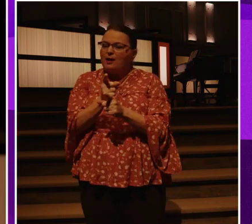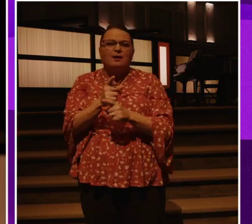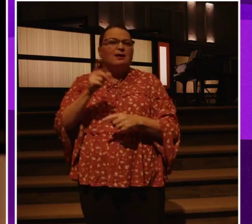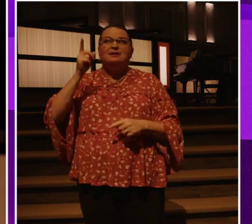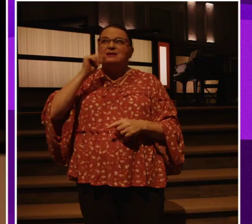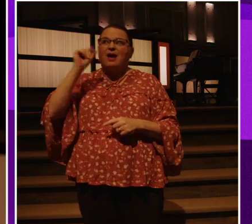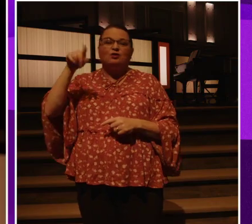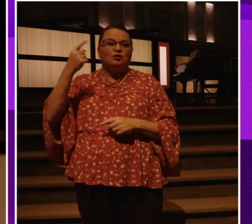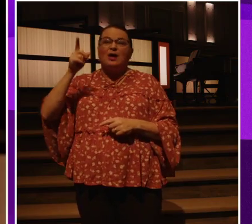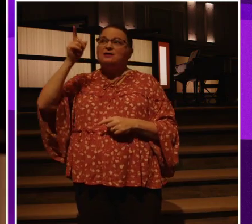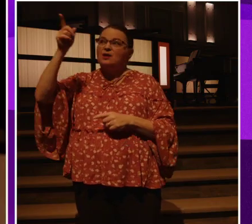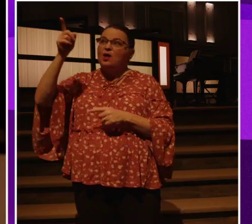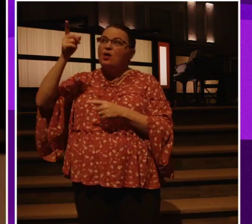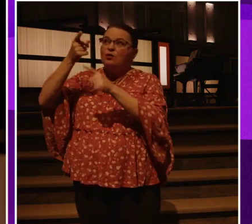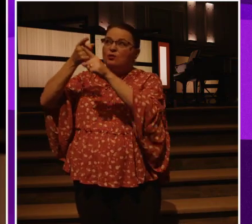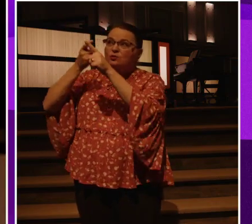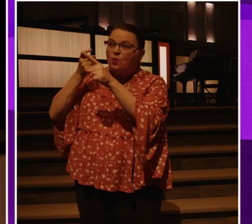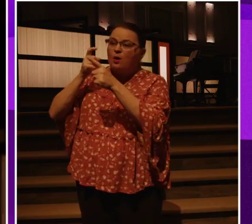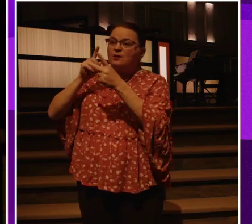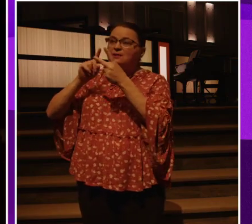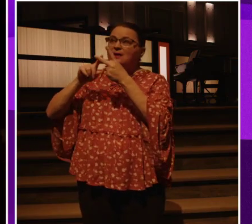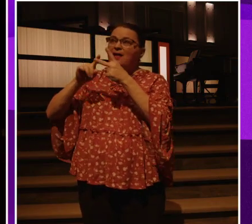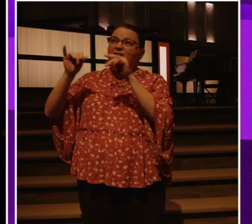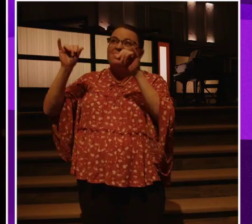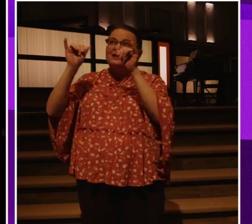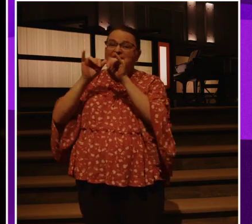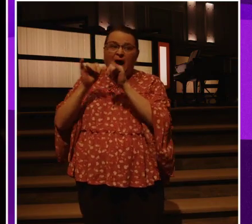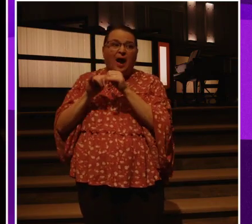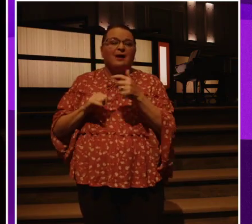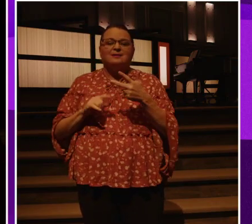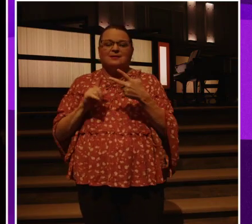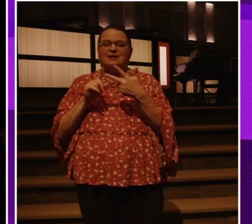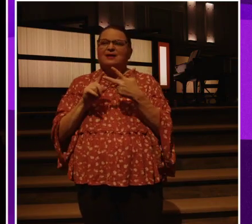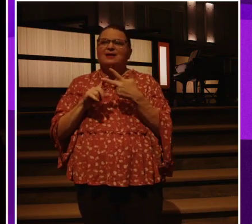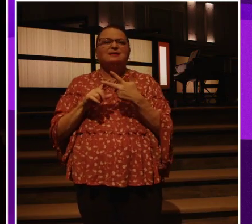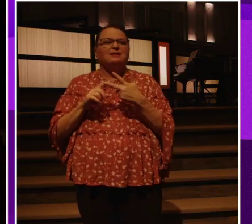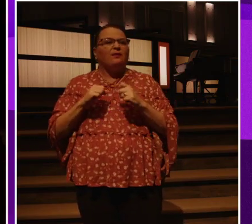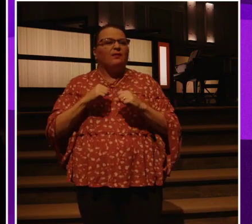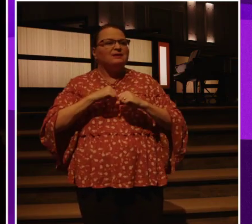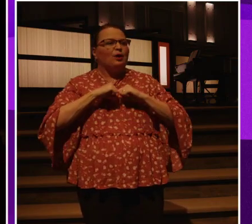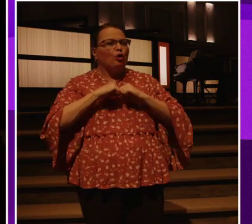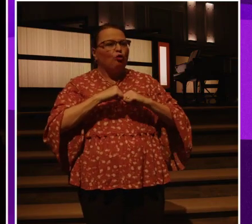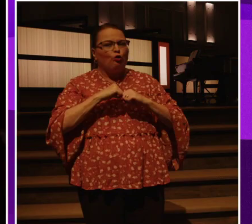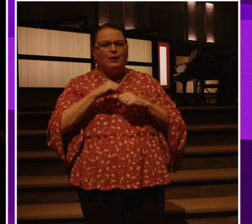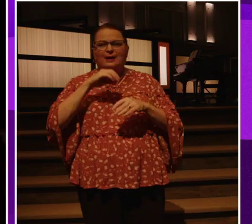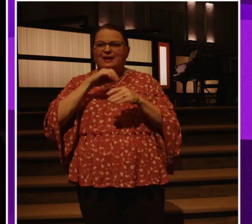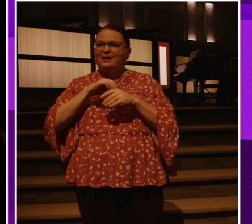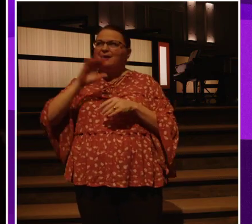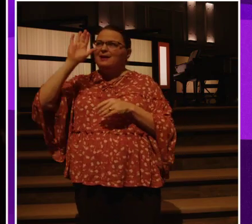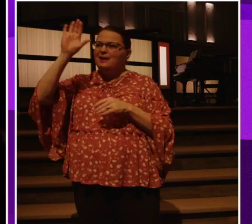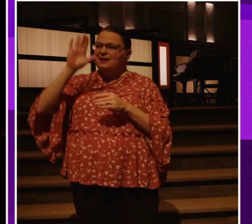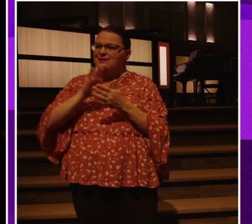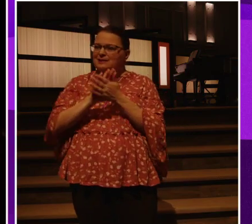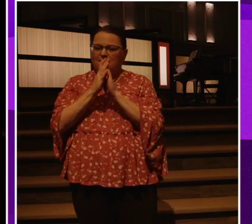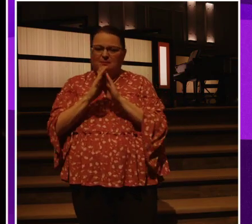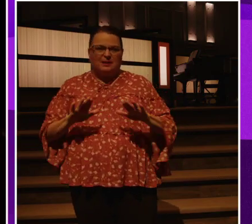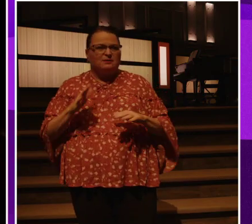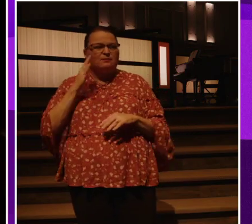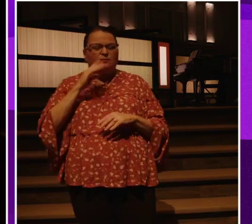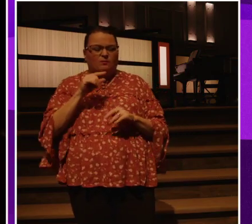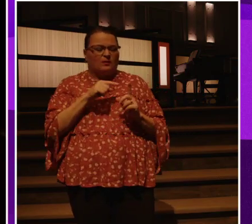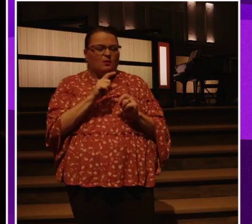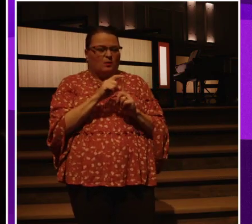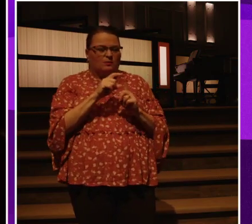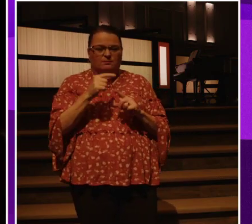nor the size. There's one other thing. It's the security of that peace. The word guard in